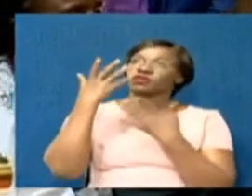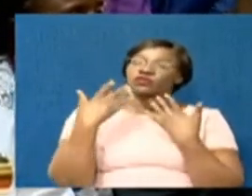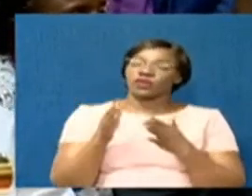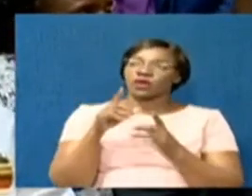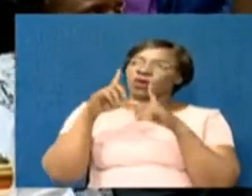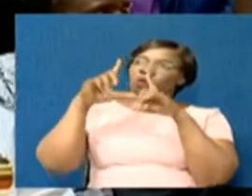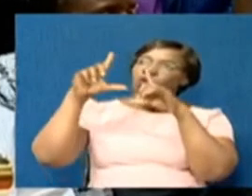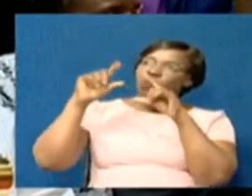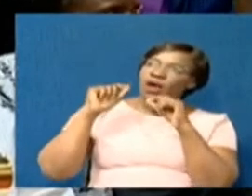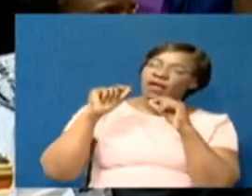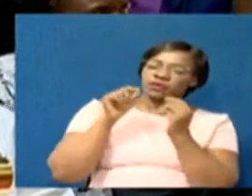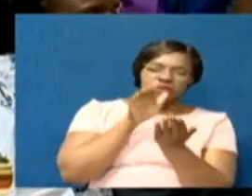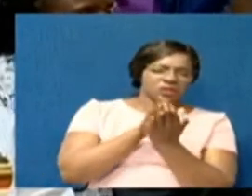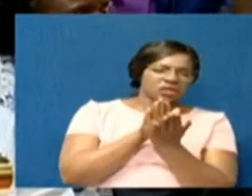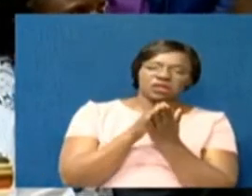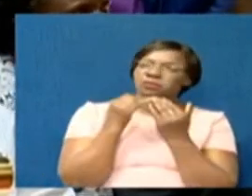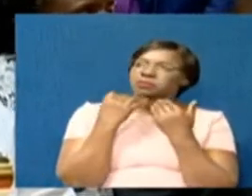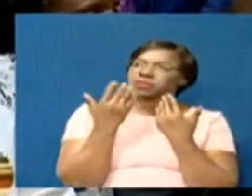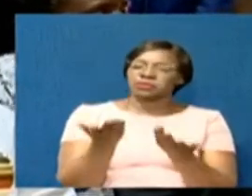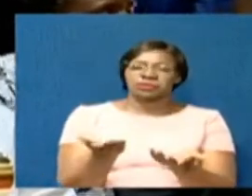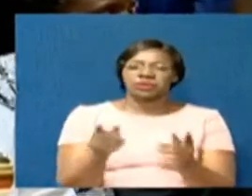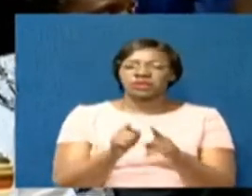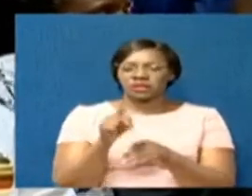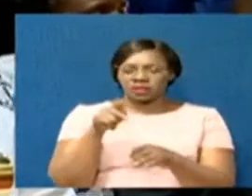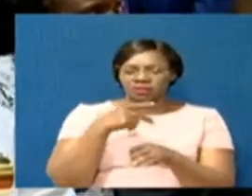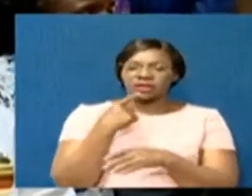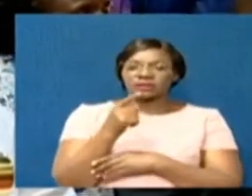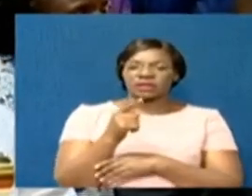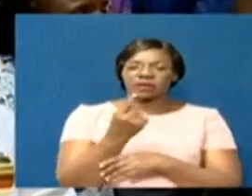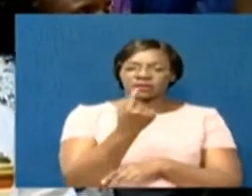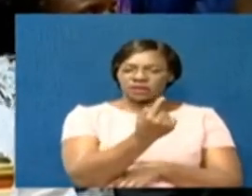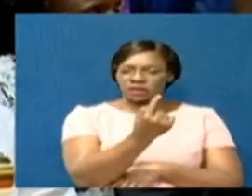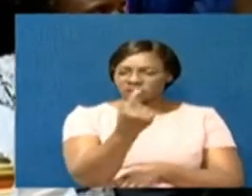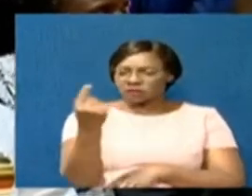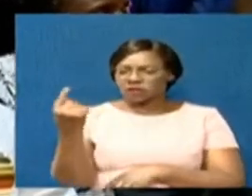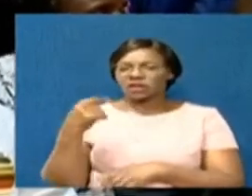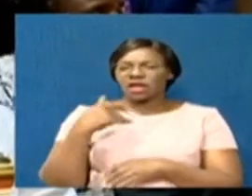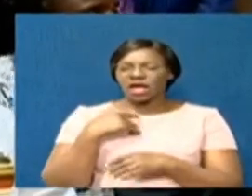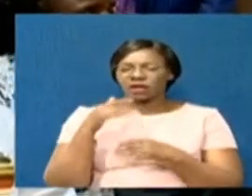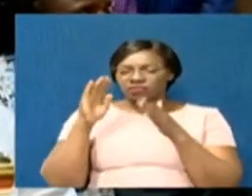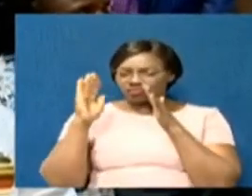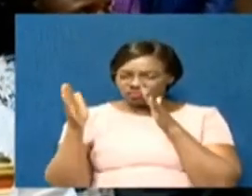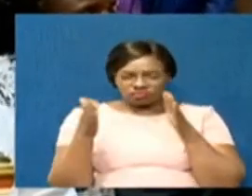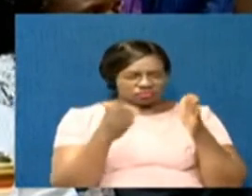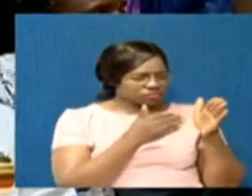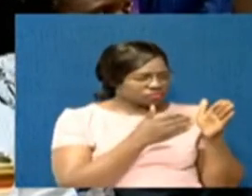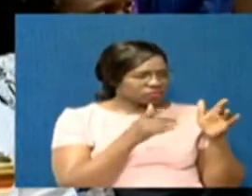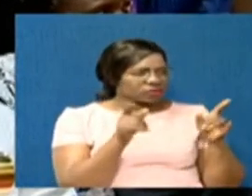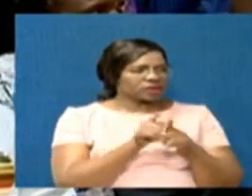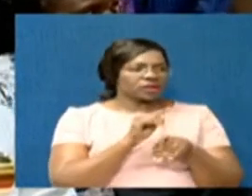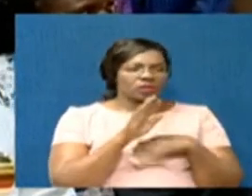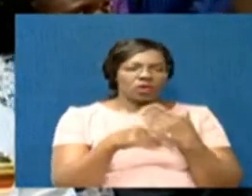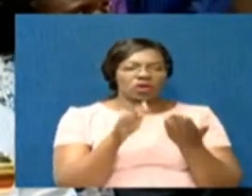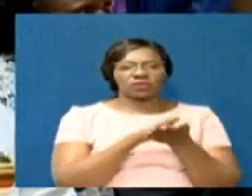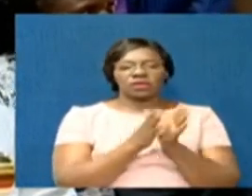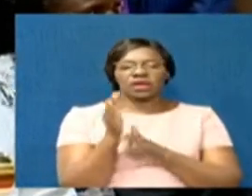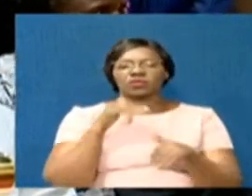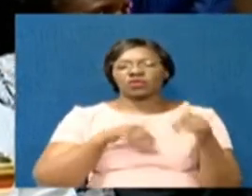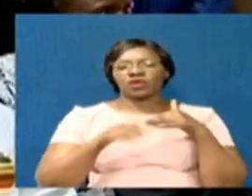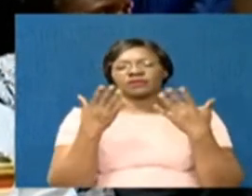And as the psalmist cries out and says that every one of them has turned aside and together they have become